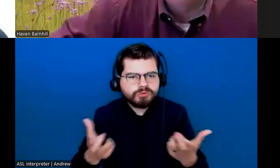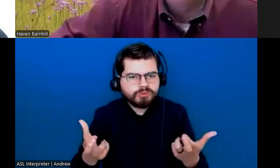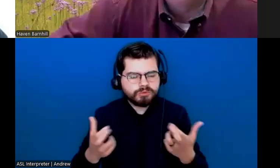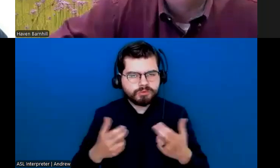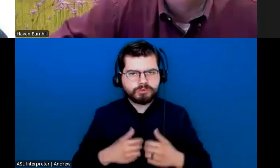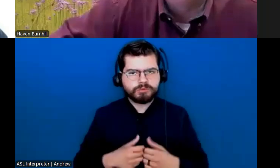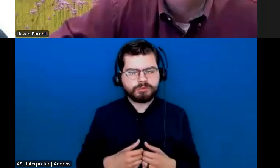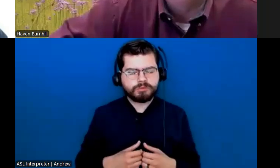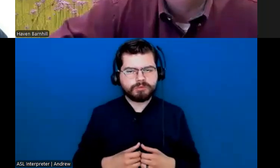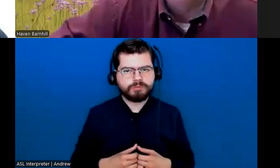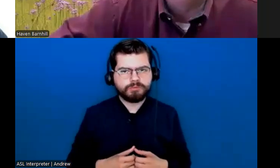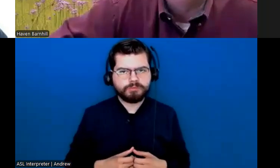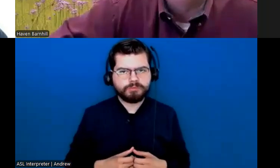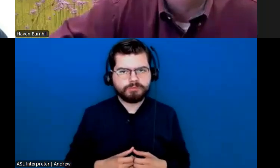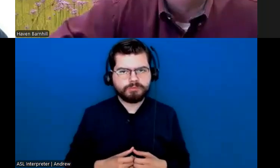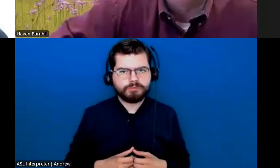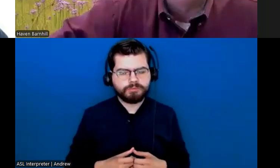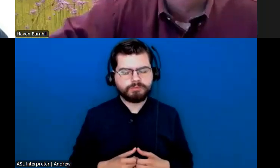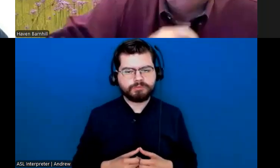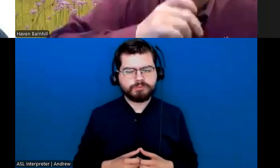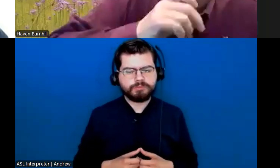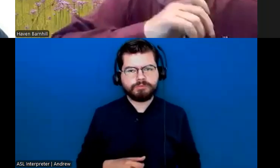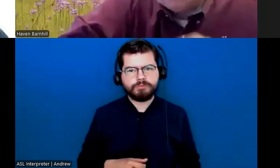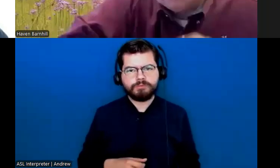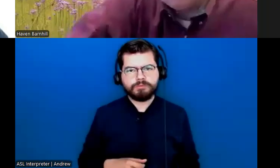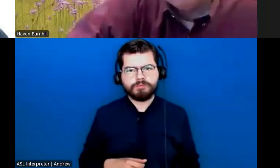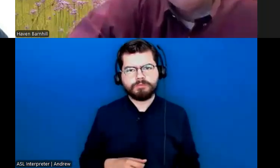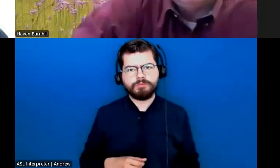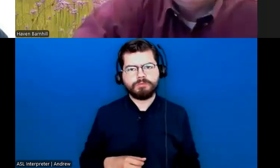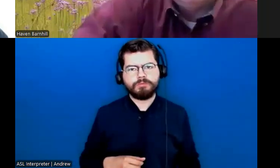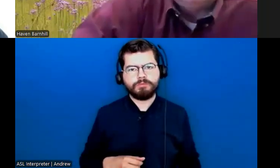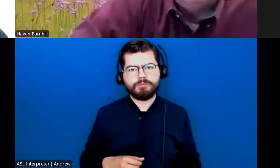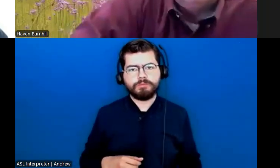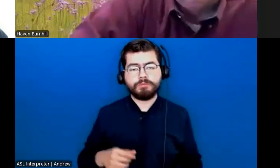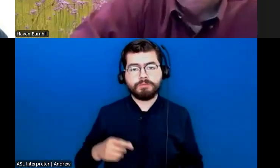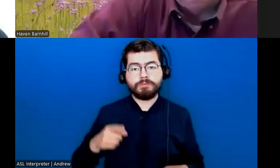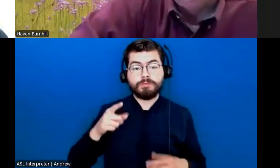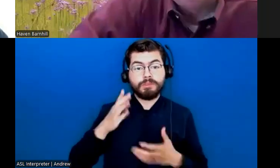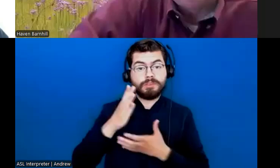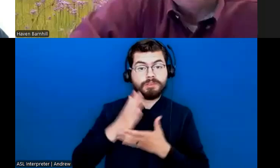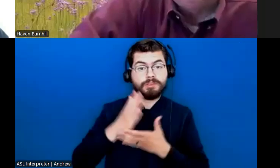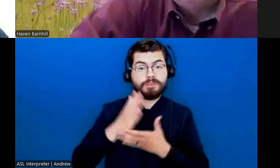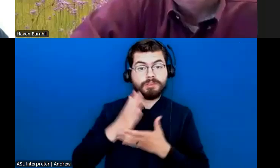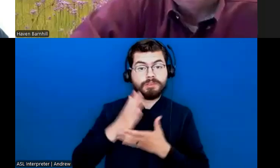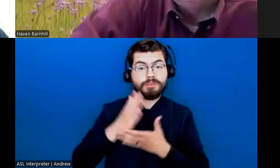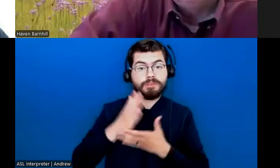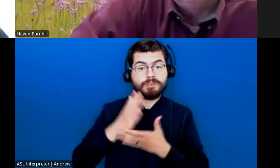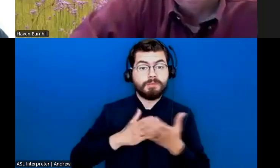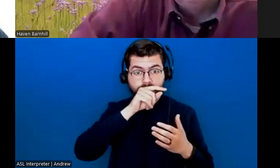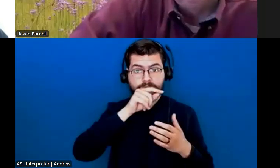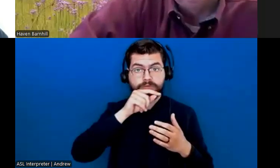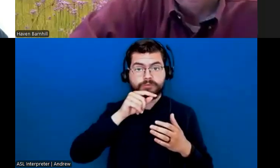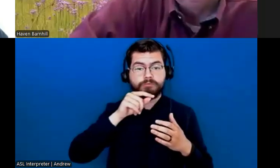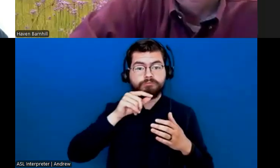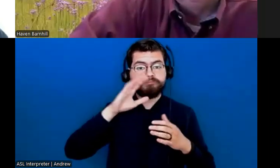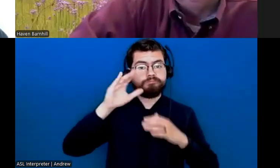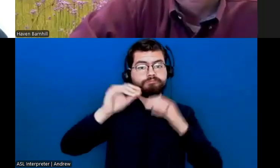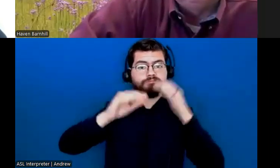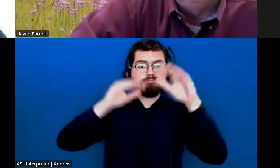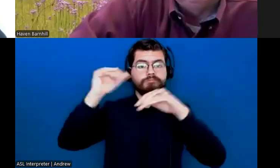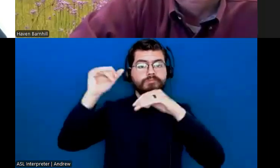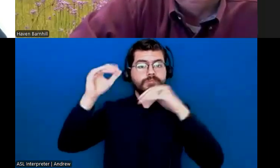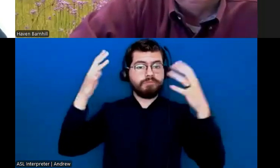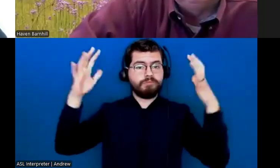warblers, they're cavity nesters, but they're not excavators. They have to depend on a lot of